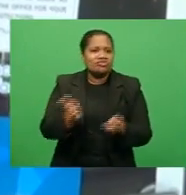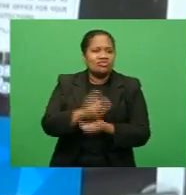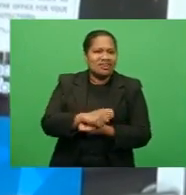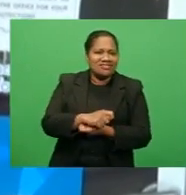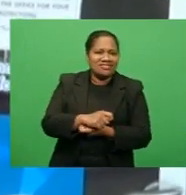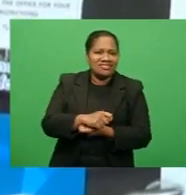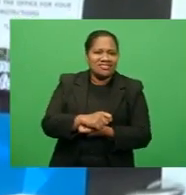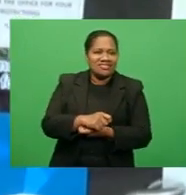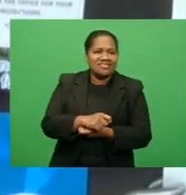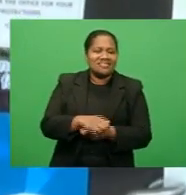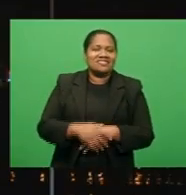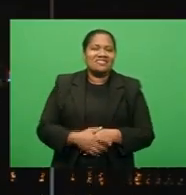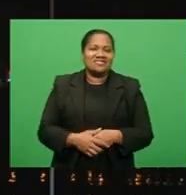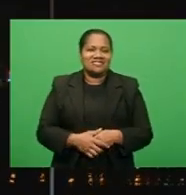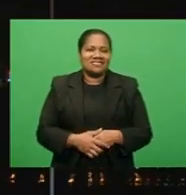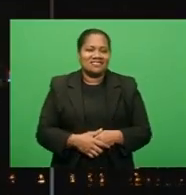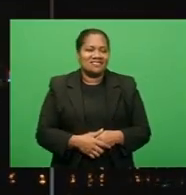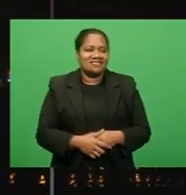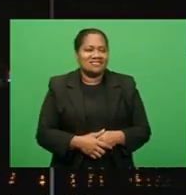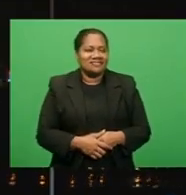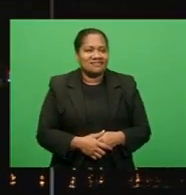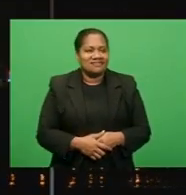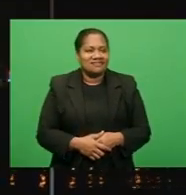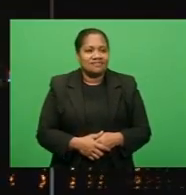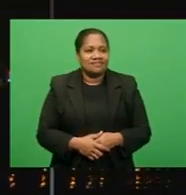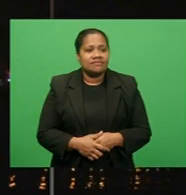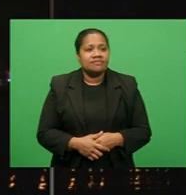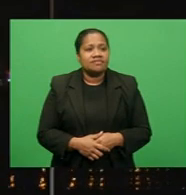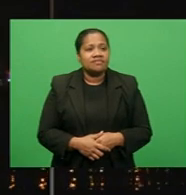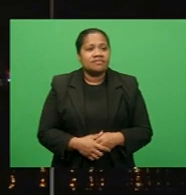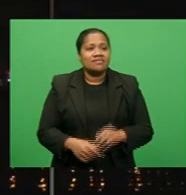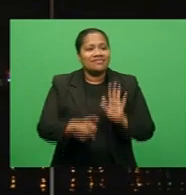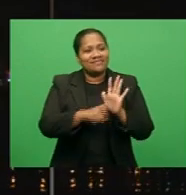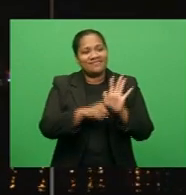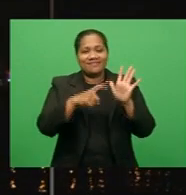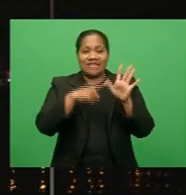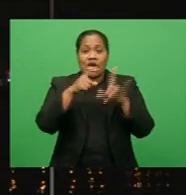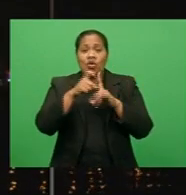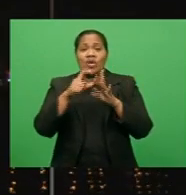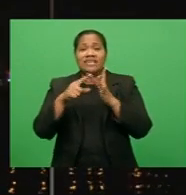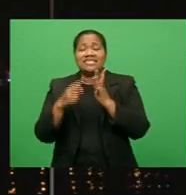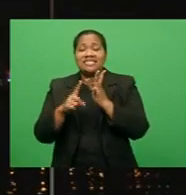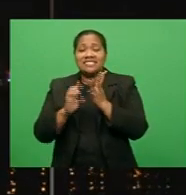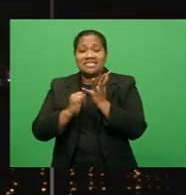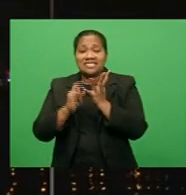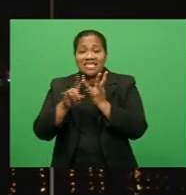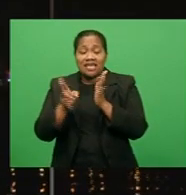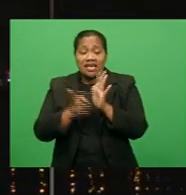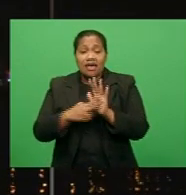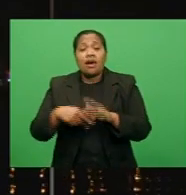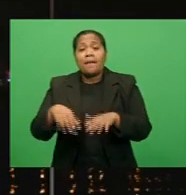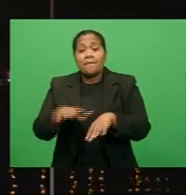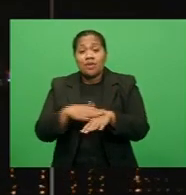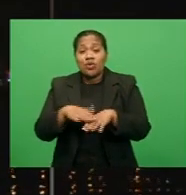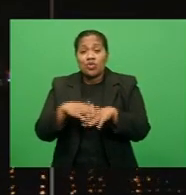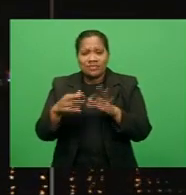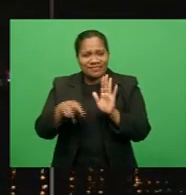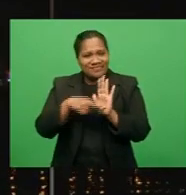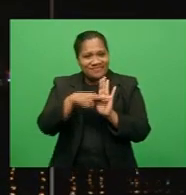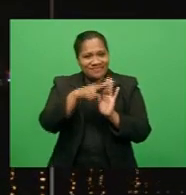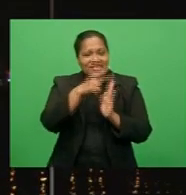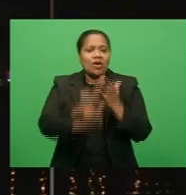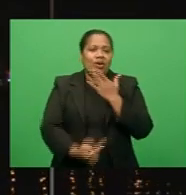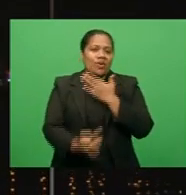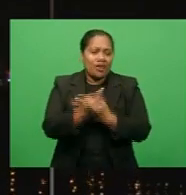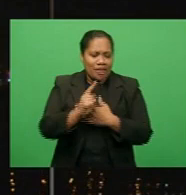the outlook of the lady. And the Radisson Blu Resort has hailed its Pinktober fashion show a success as they continue to